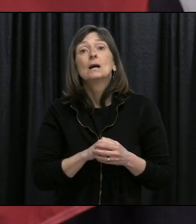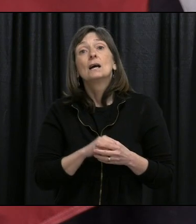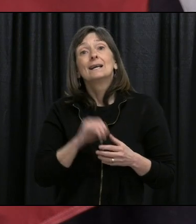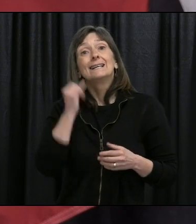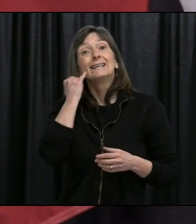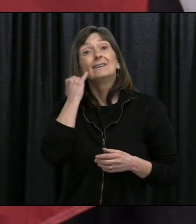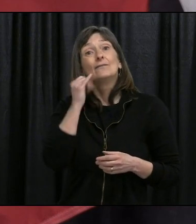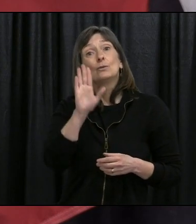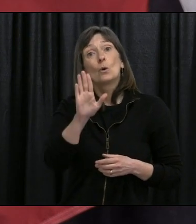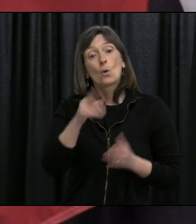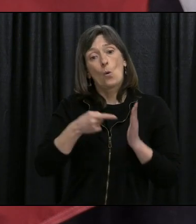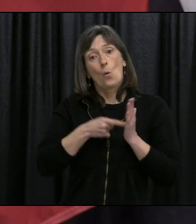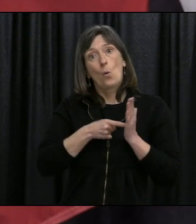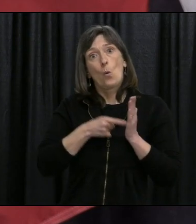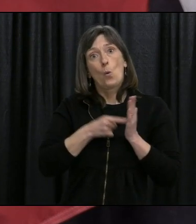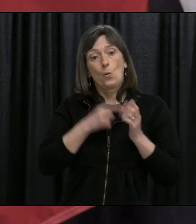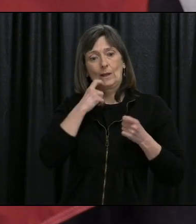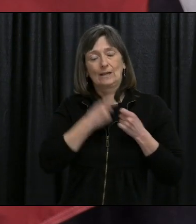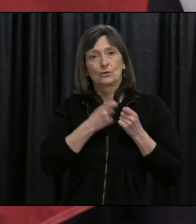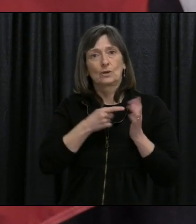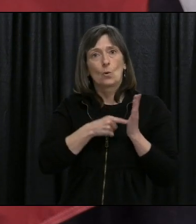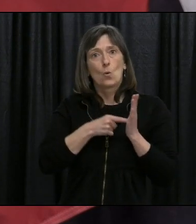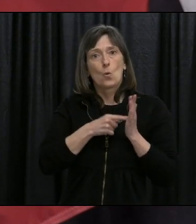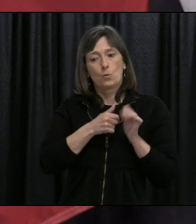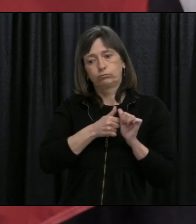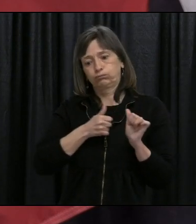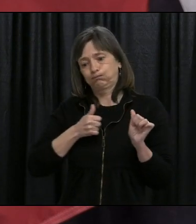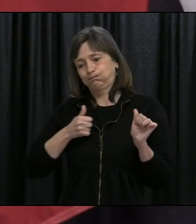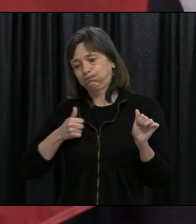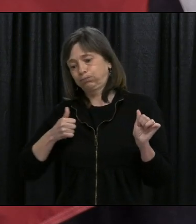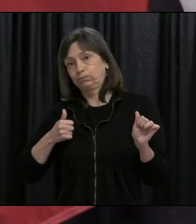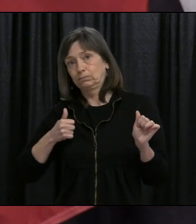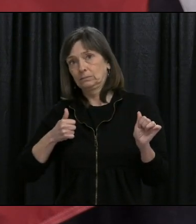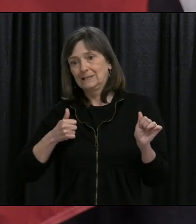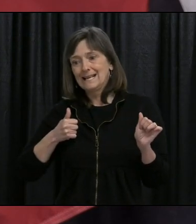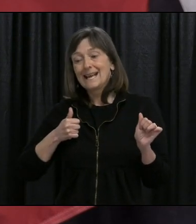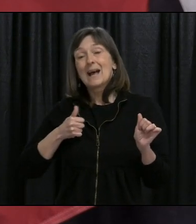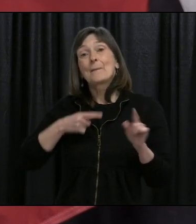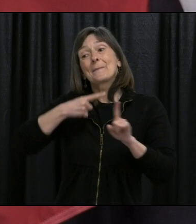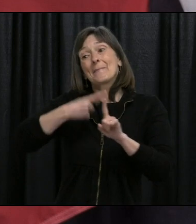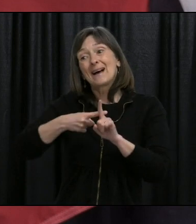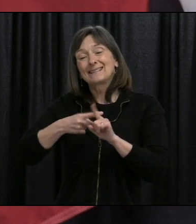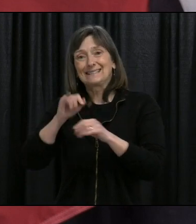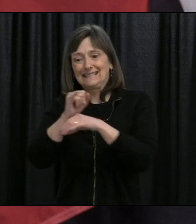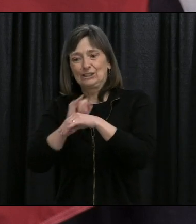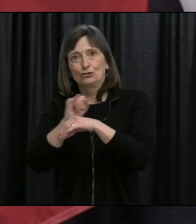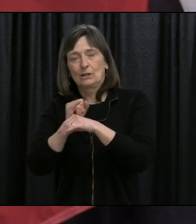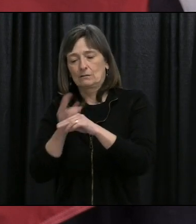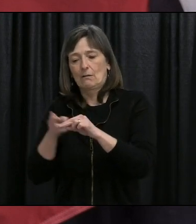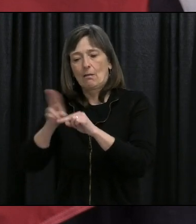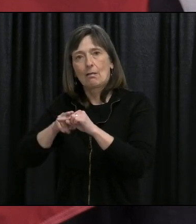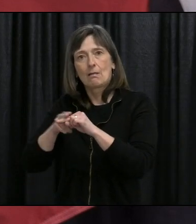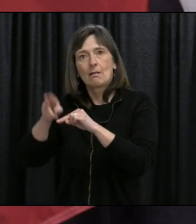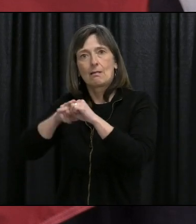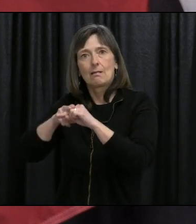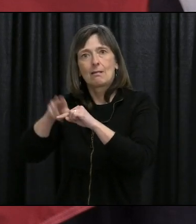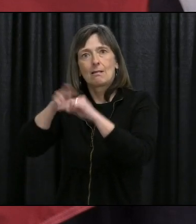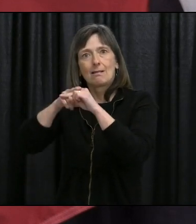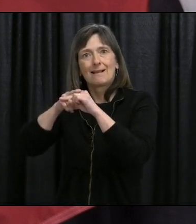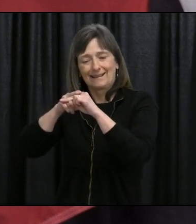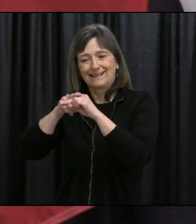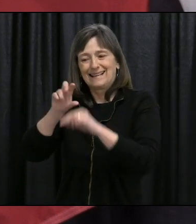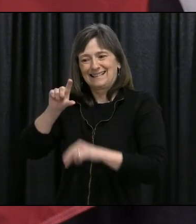interest on overdue accounts. So if you are a resident or a general service customer, as I just mentioned, who require some